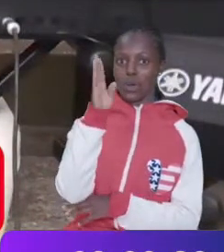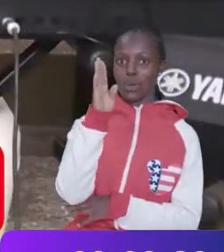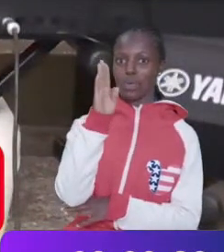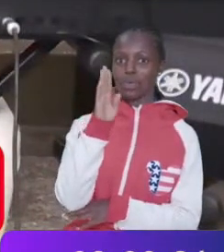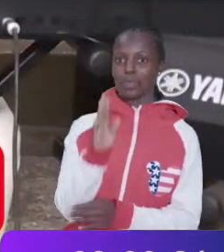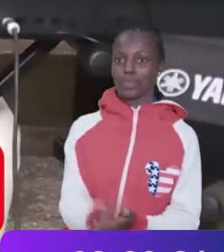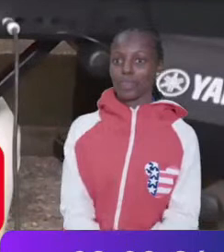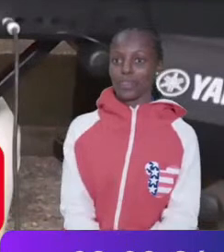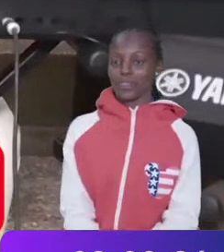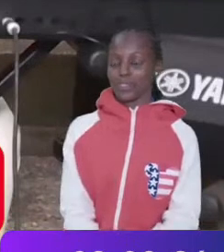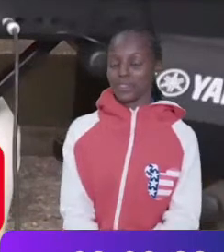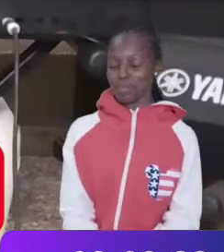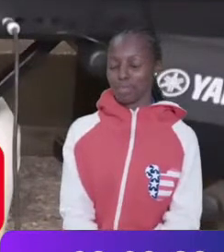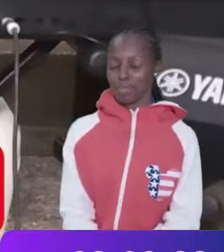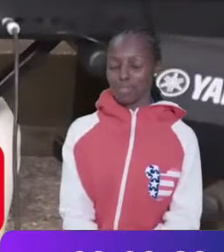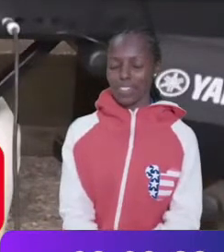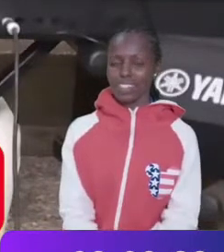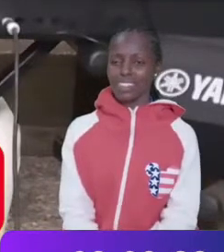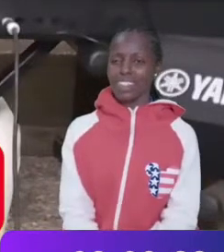kwa Mungu wangu.